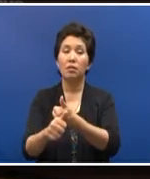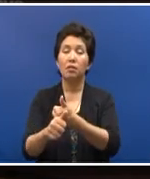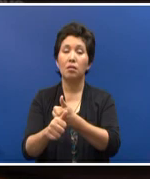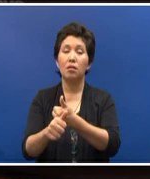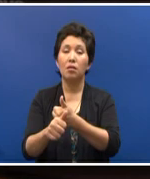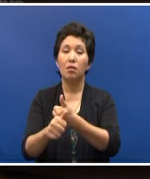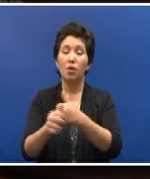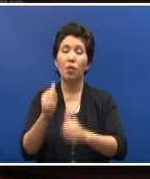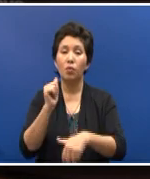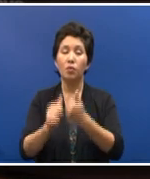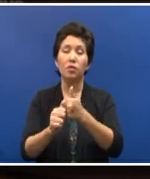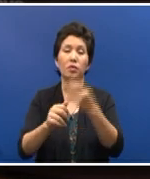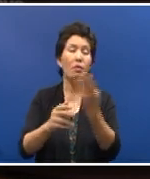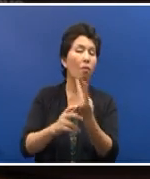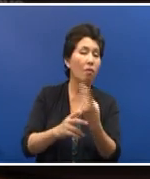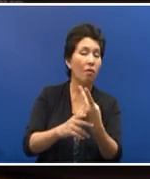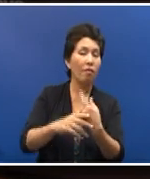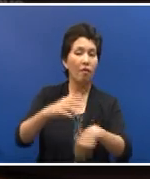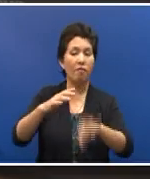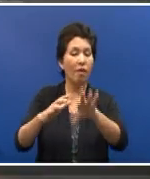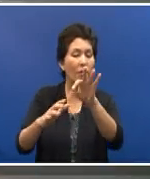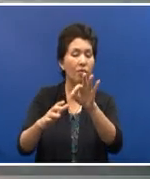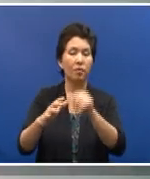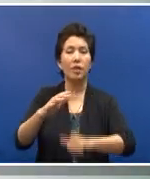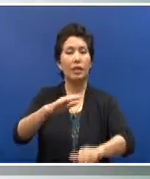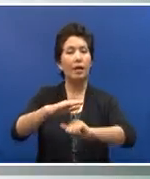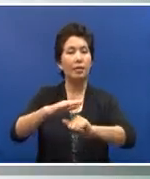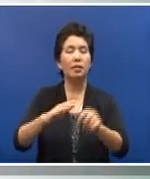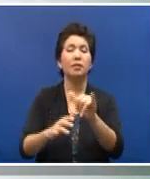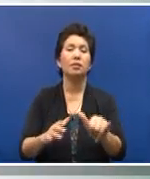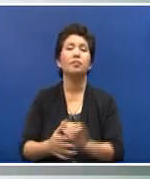upon which both fields are founded.